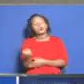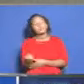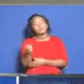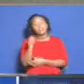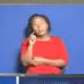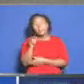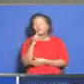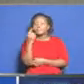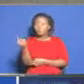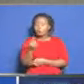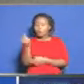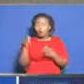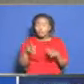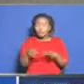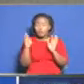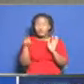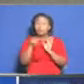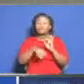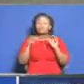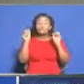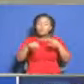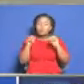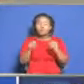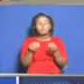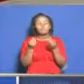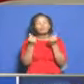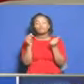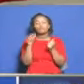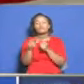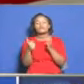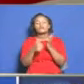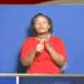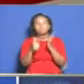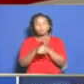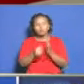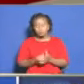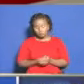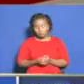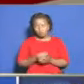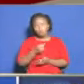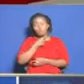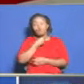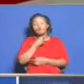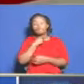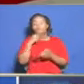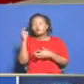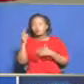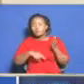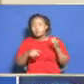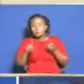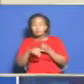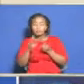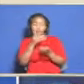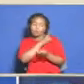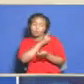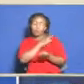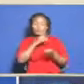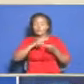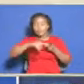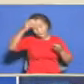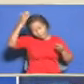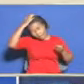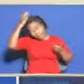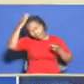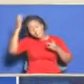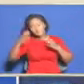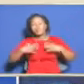That is the only way we will be able to handle these cases. According to the union, doctors, nurses, and other healthcare workers